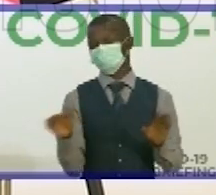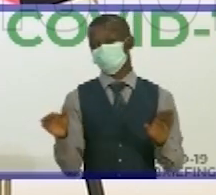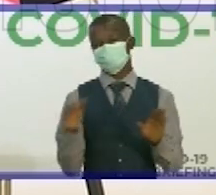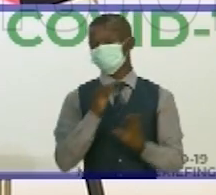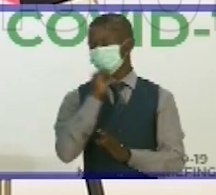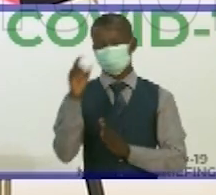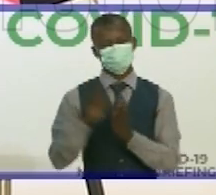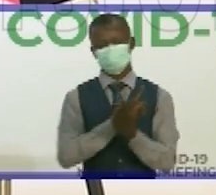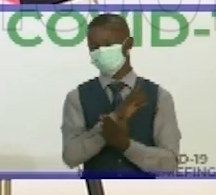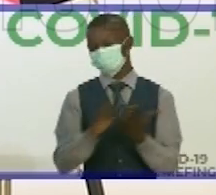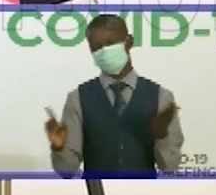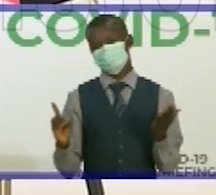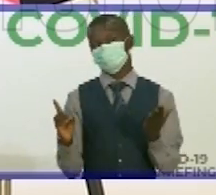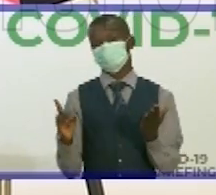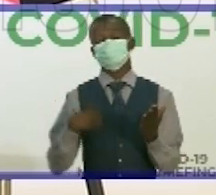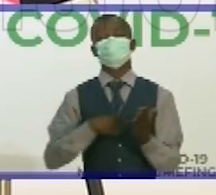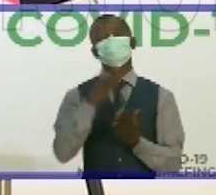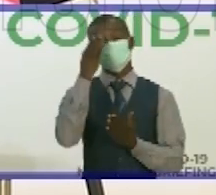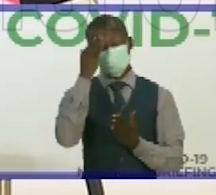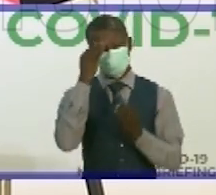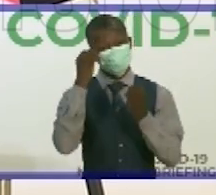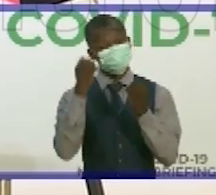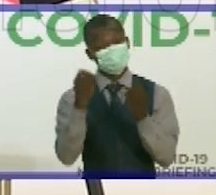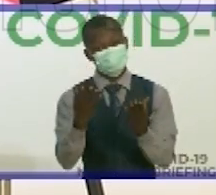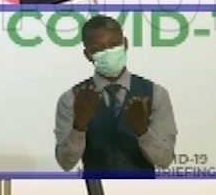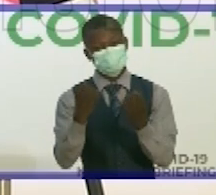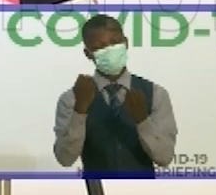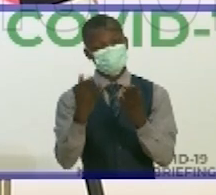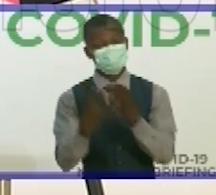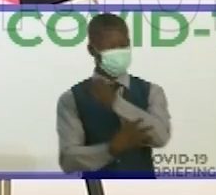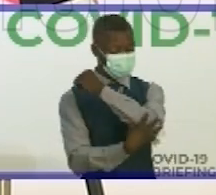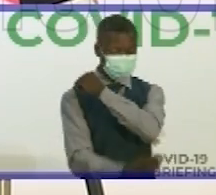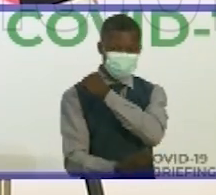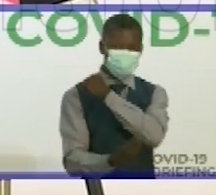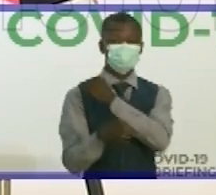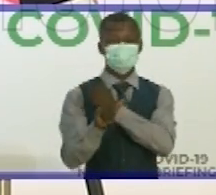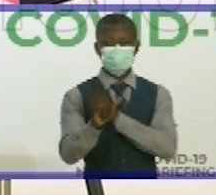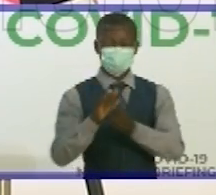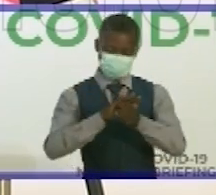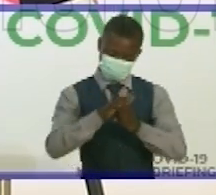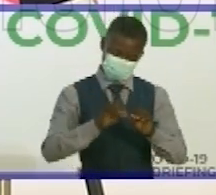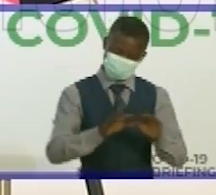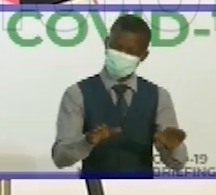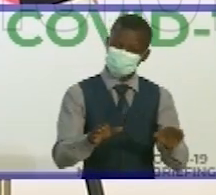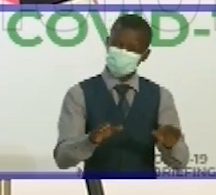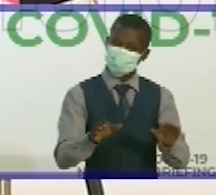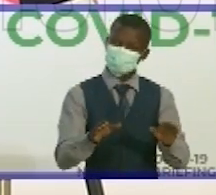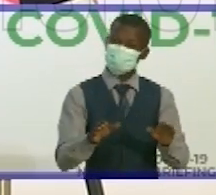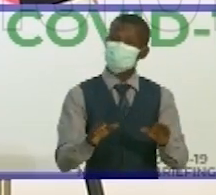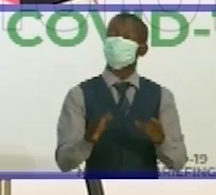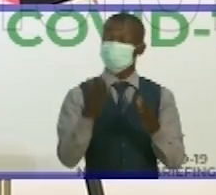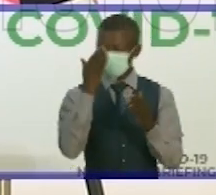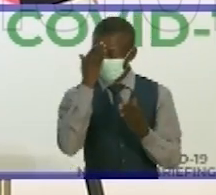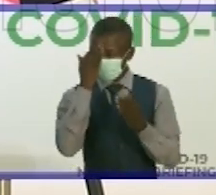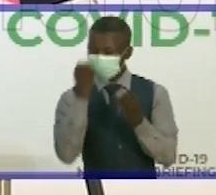disease. We know of many that are poor that have been infected with the virus. We know of many in the